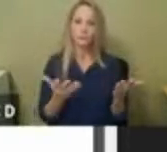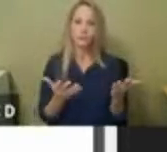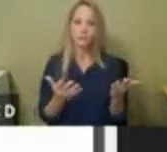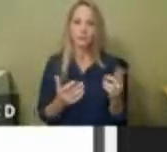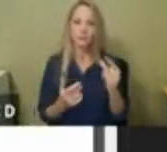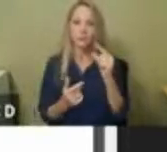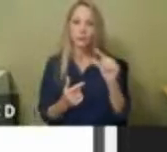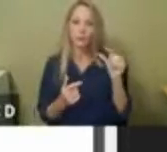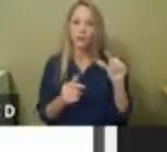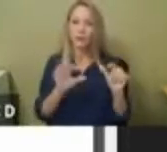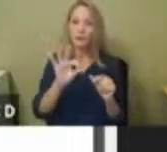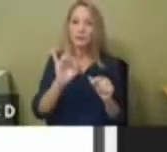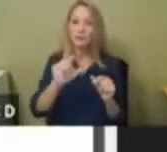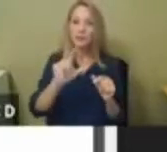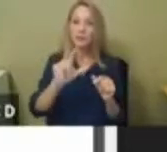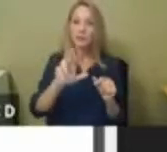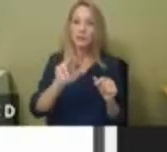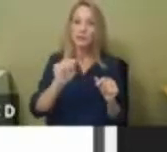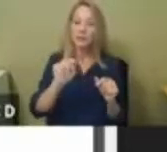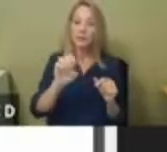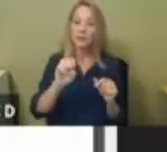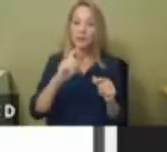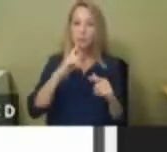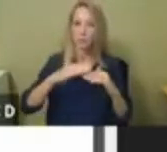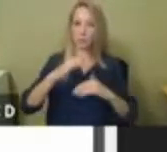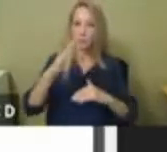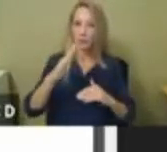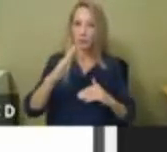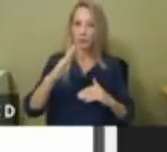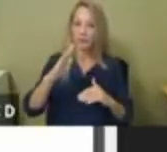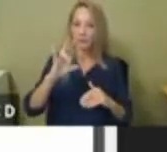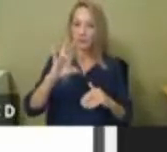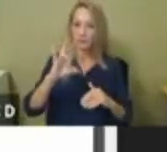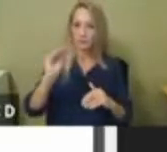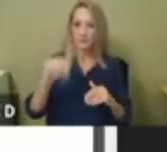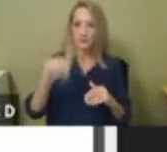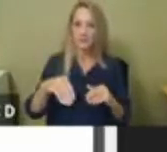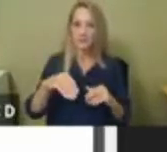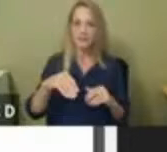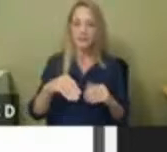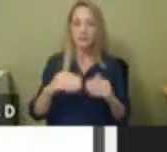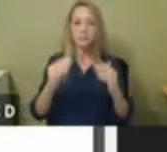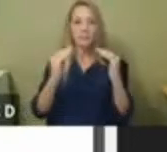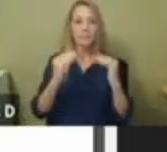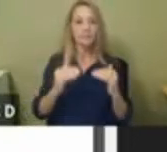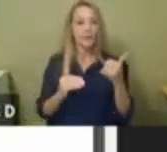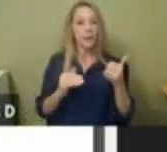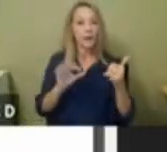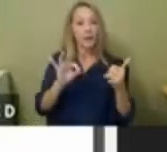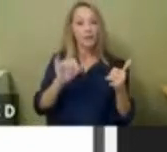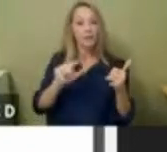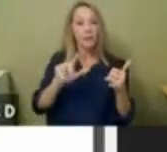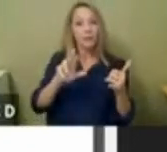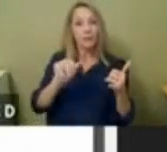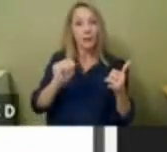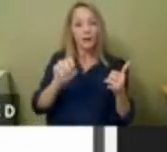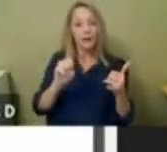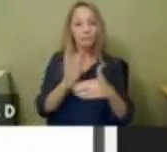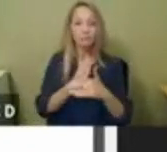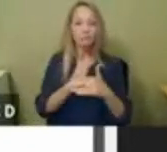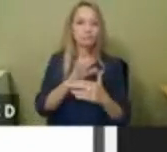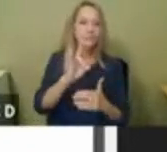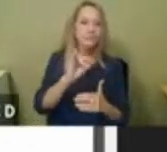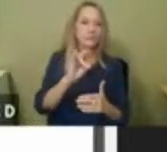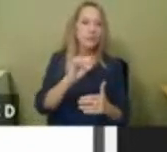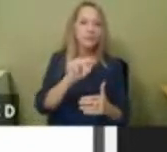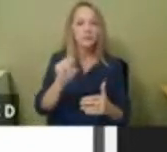rate was greater than 75%. The yellow fill rate was between 70 and